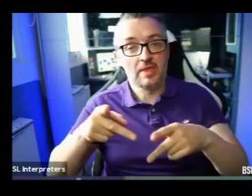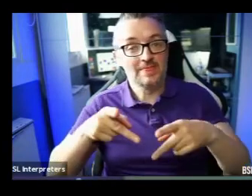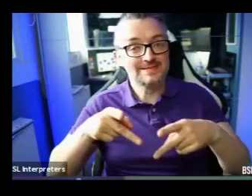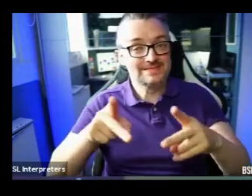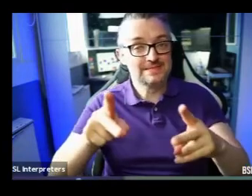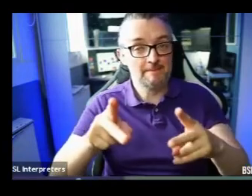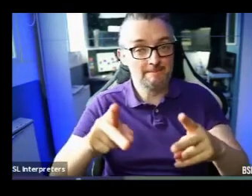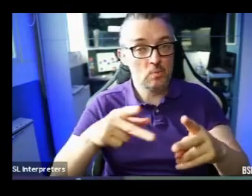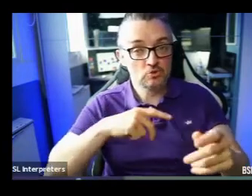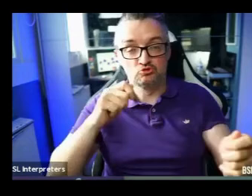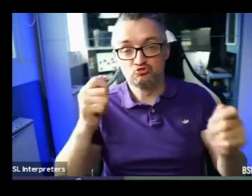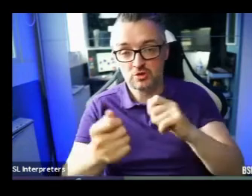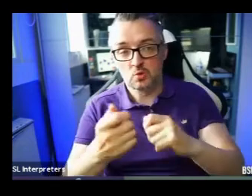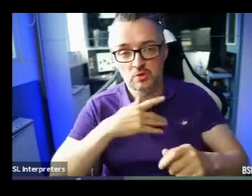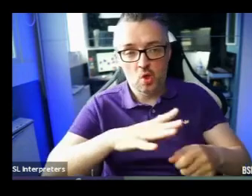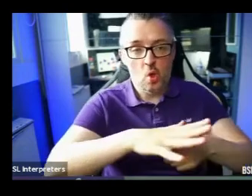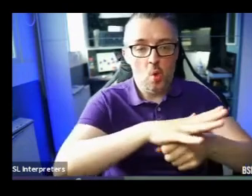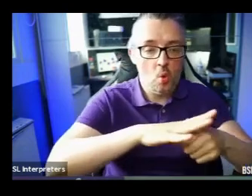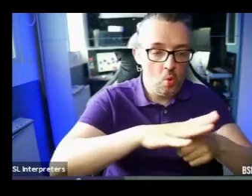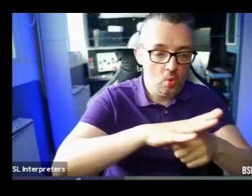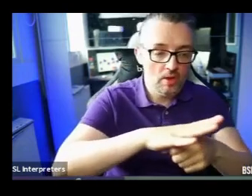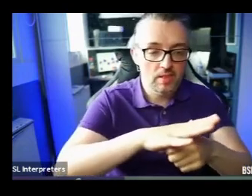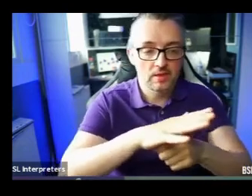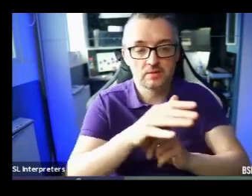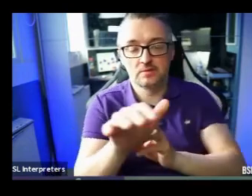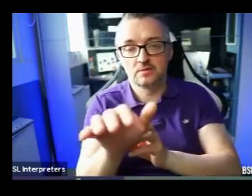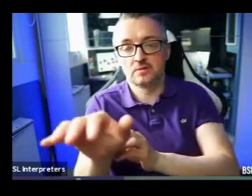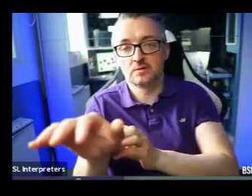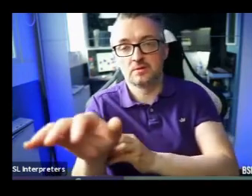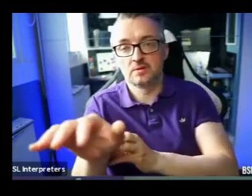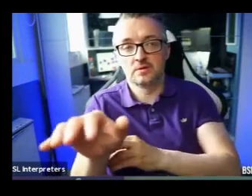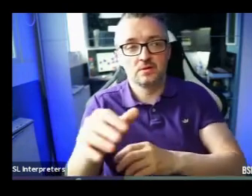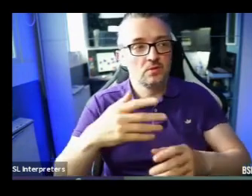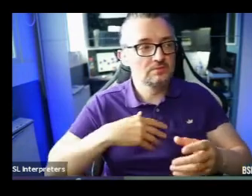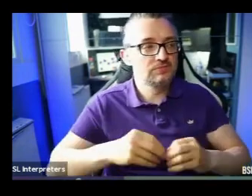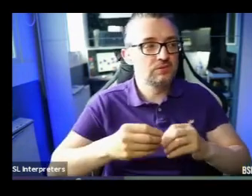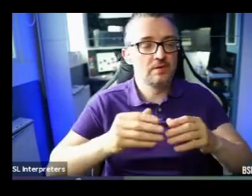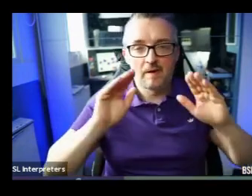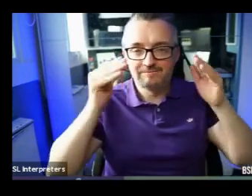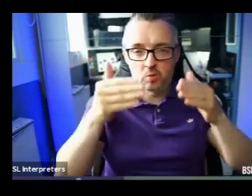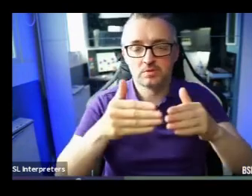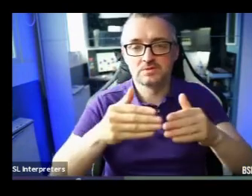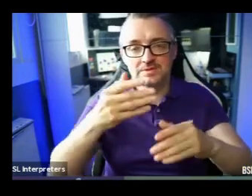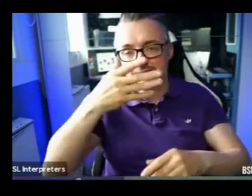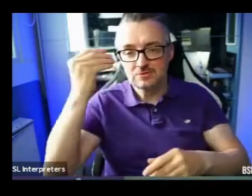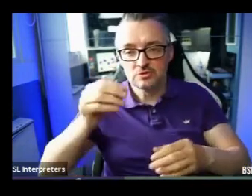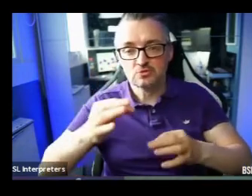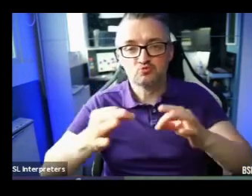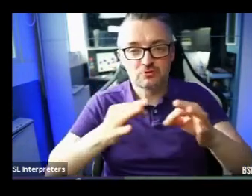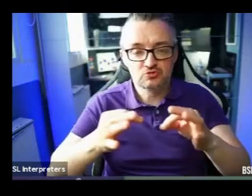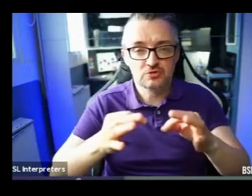system to change, and for local areas to really deliver a focused dementia